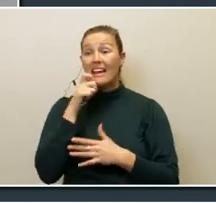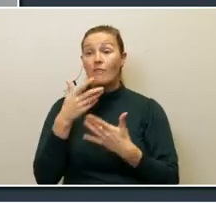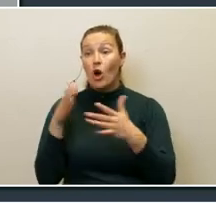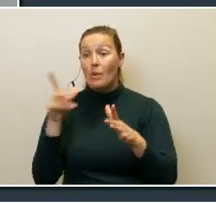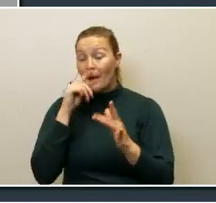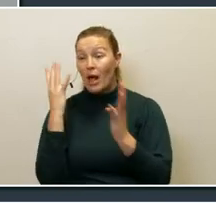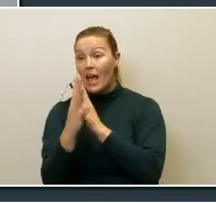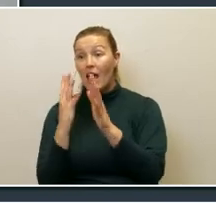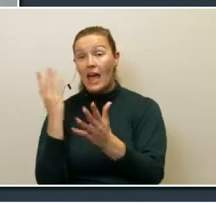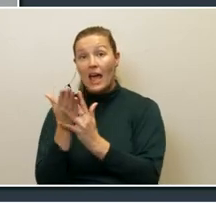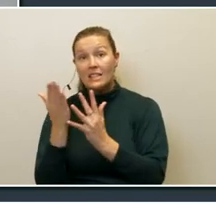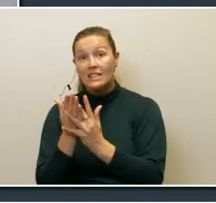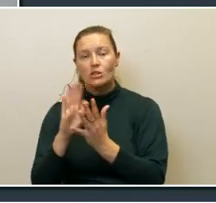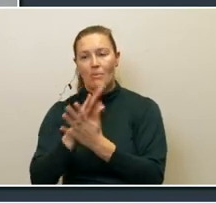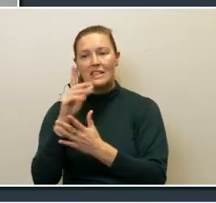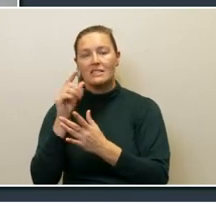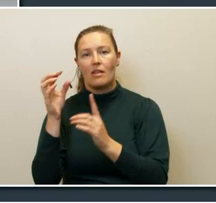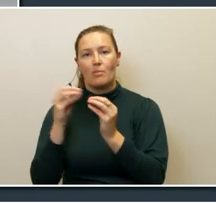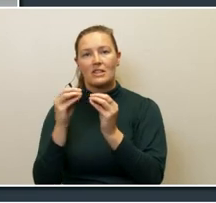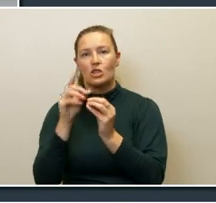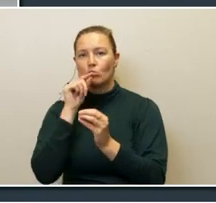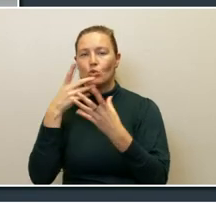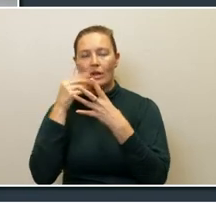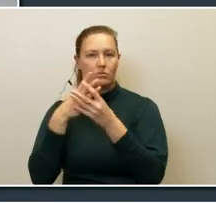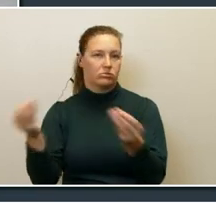be the end of the bittern in that area.